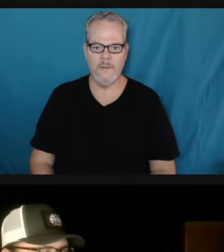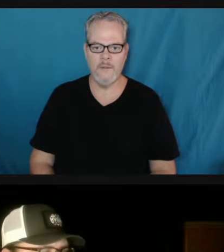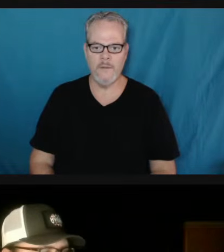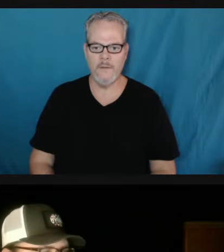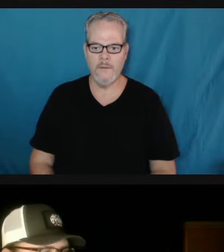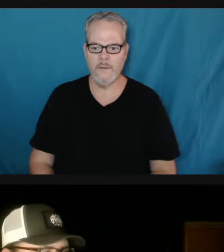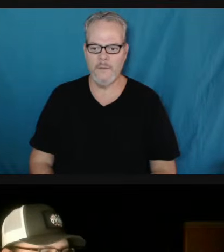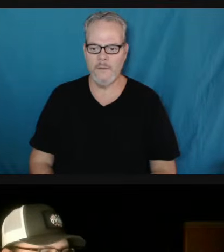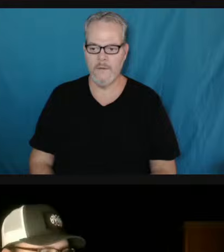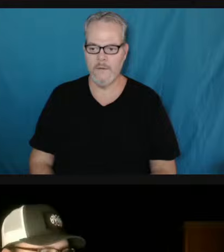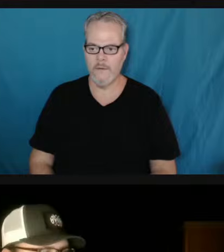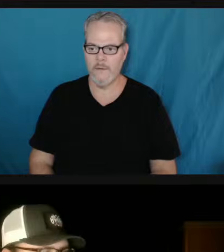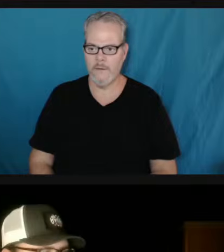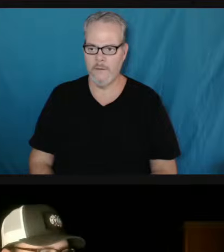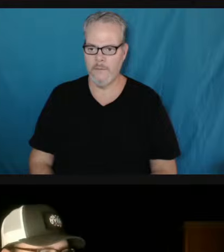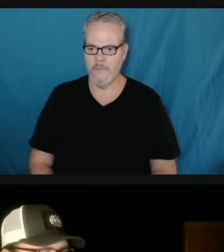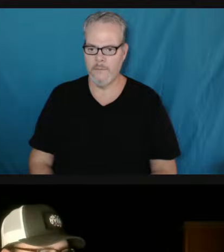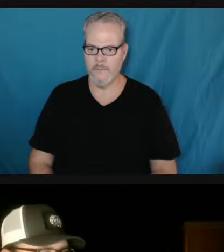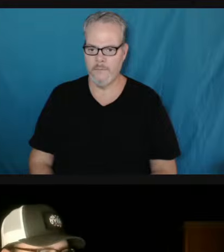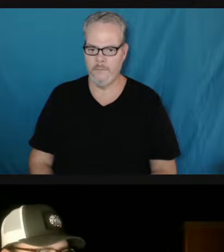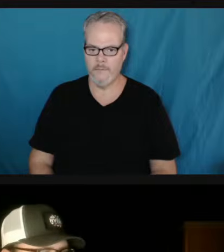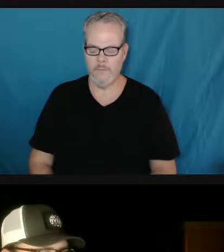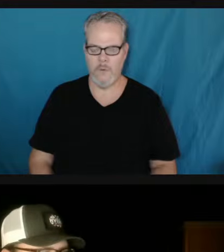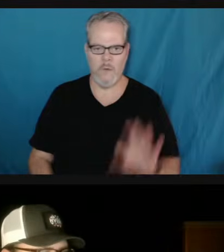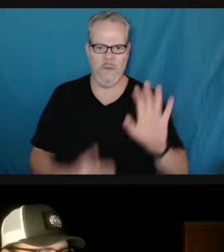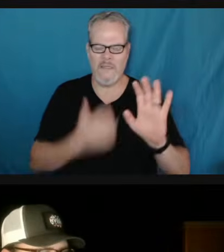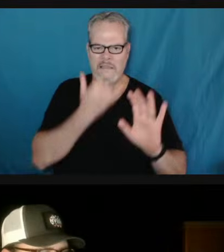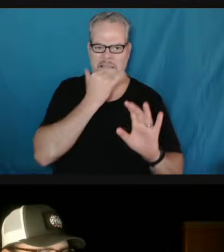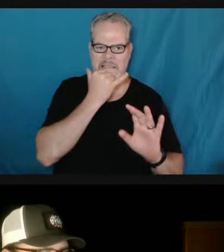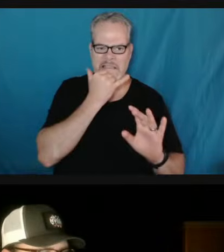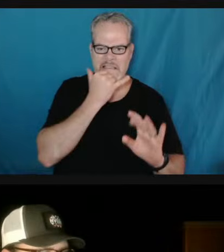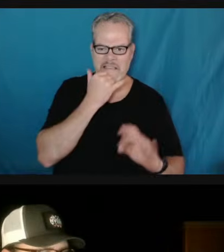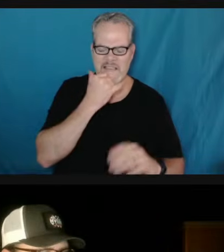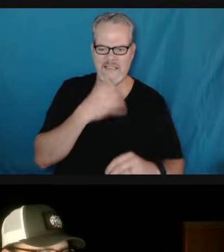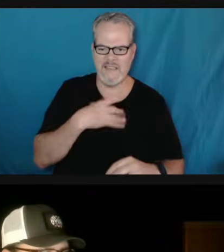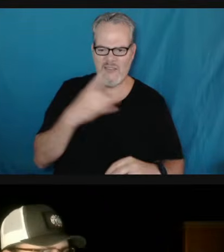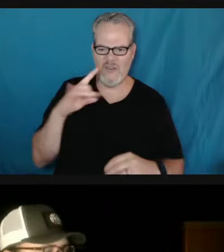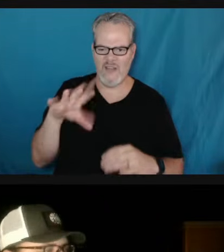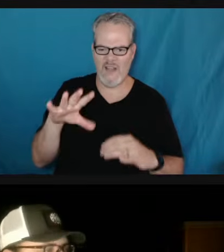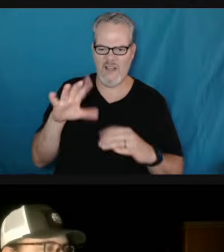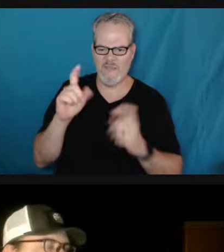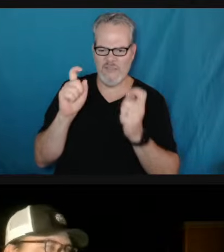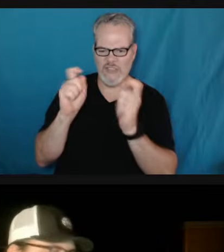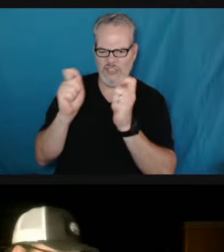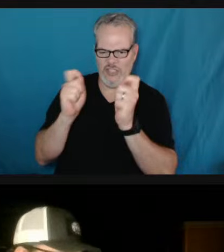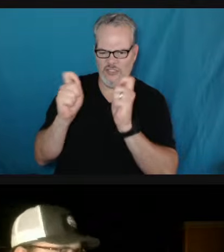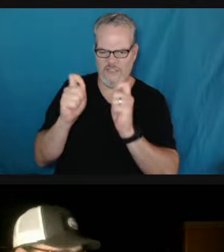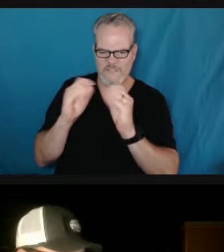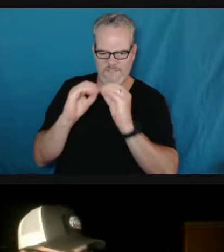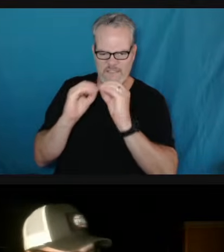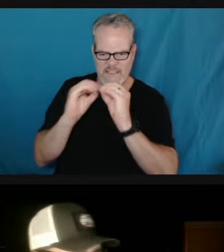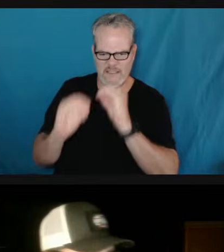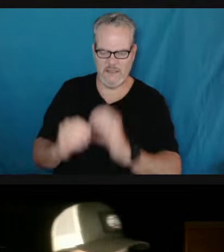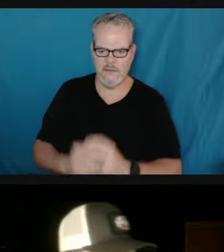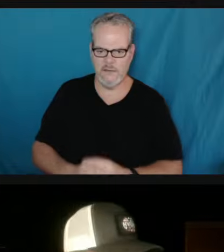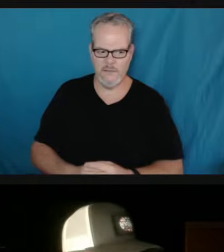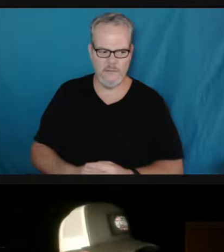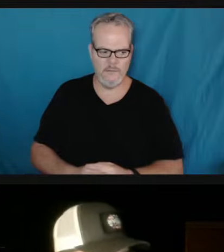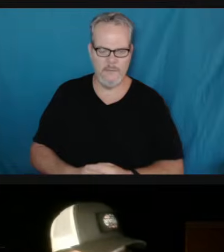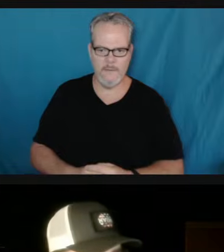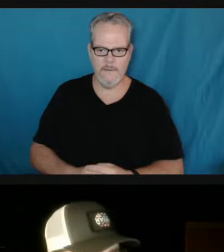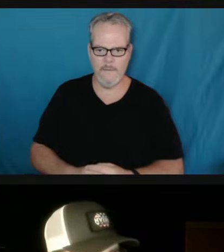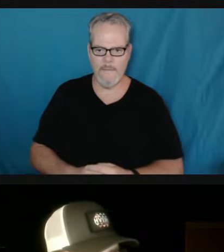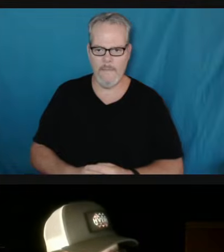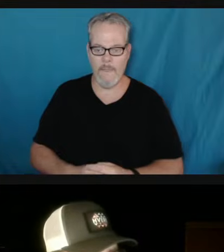And our earthquakes, oh, my map is not the way I like it, so I'm going to do a bunch of clicking here. And if you're